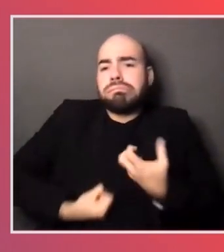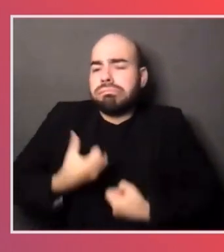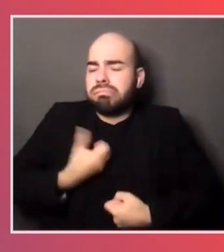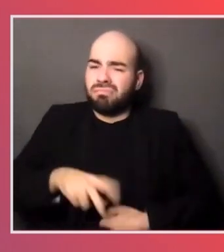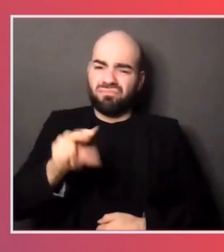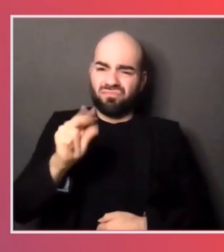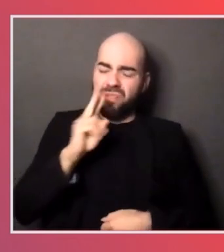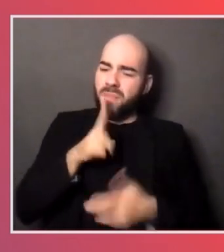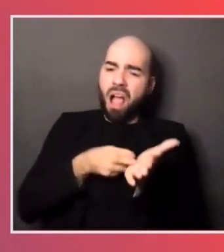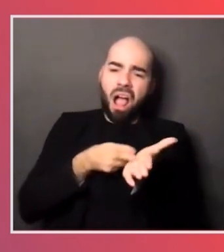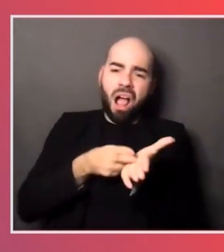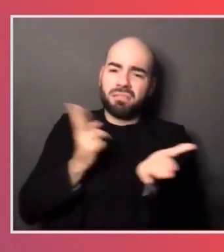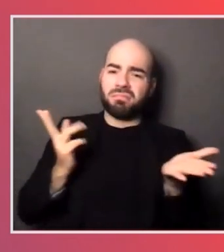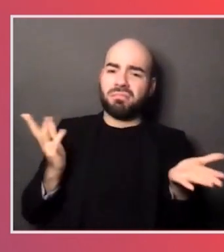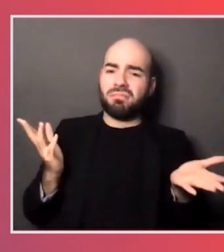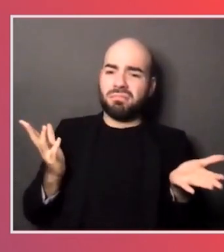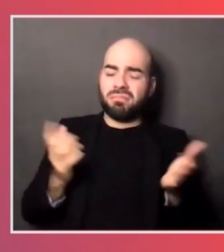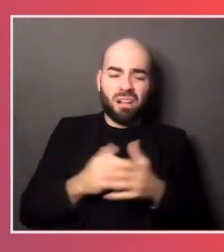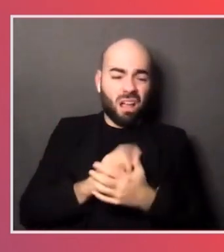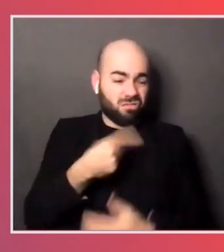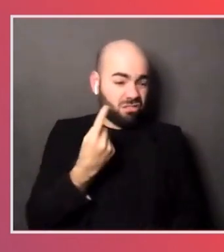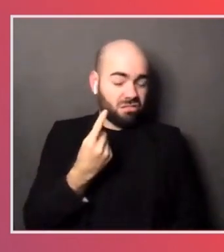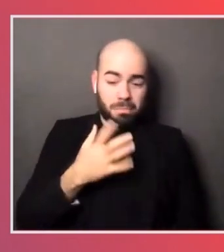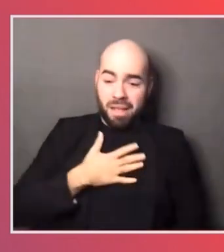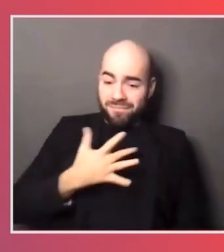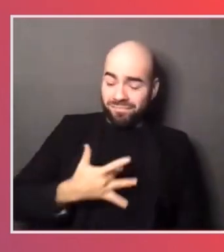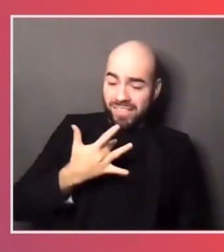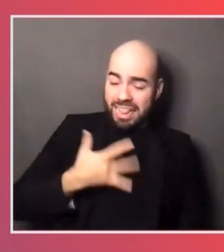thing. I don't know. How do I do that? Tell me how to do that.